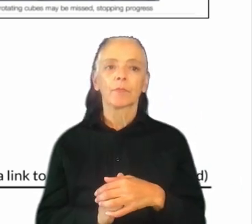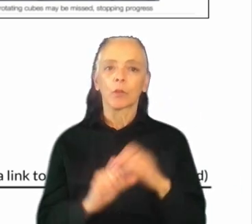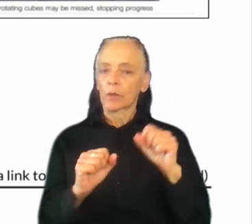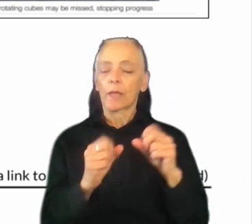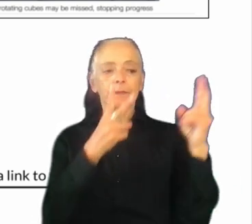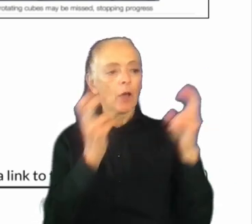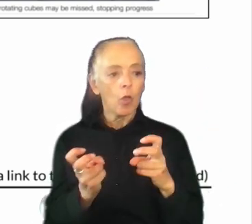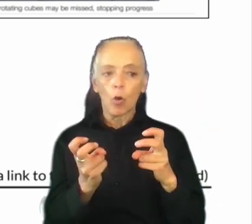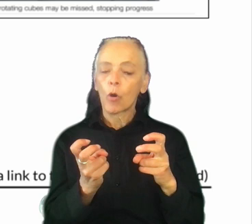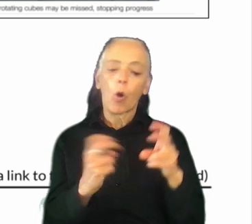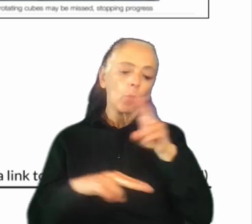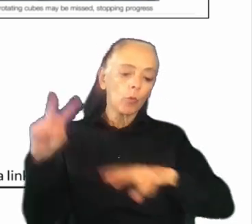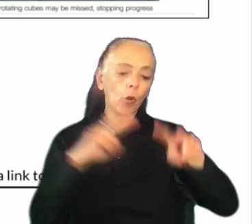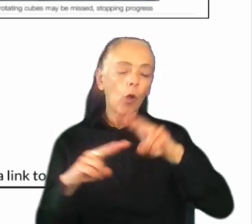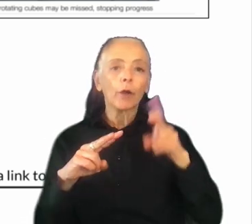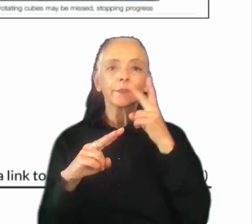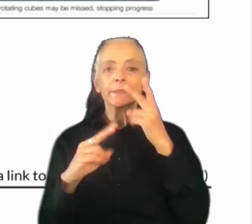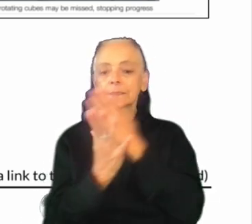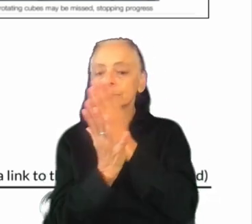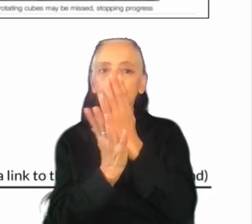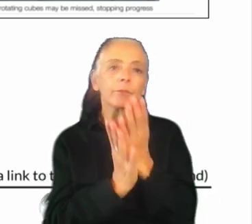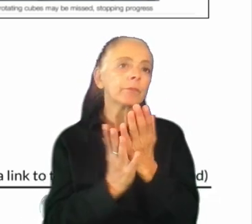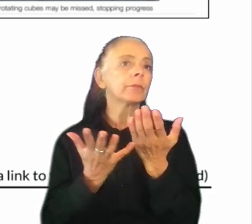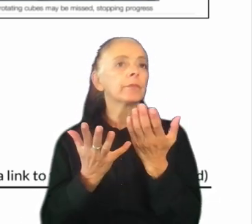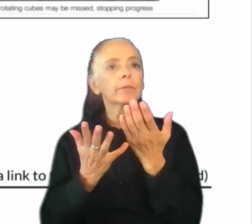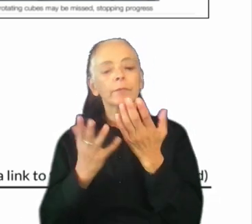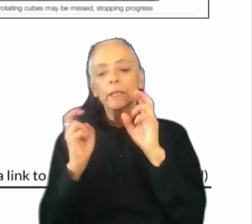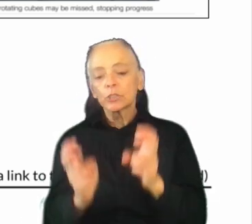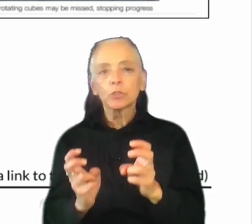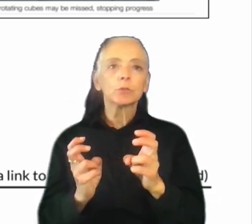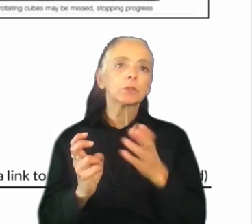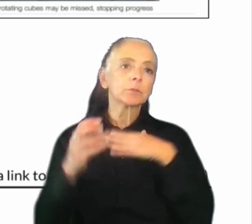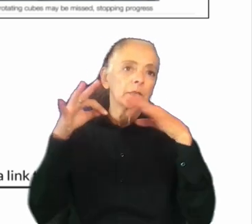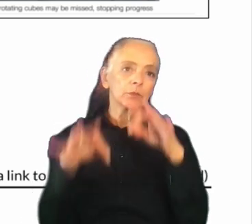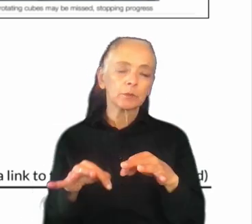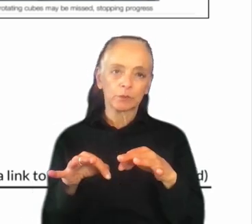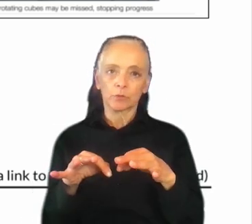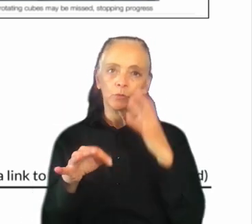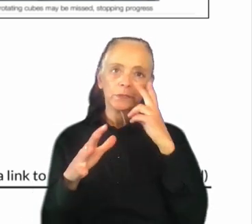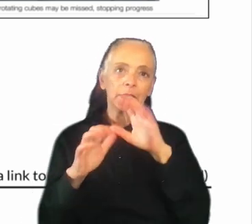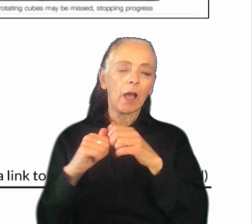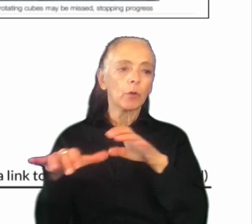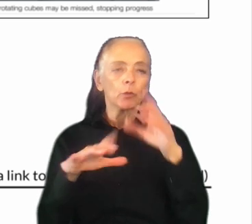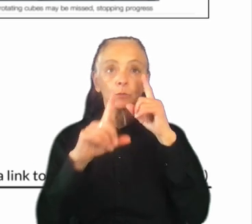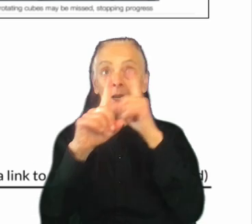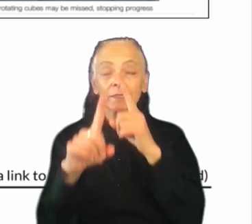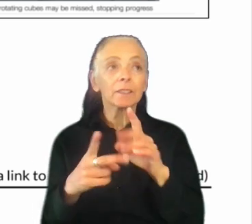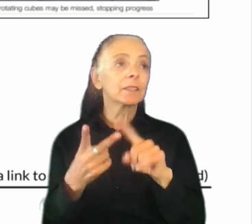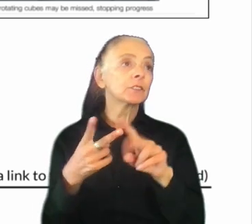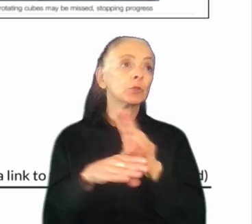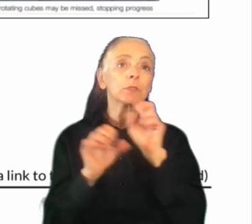download it have a look at the section to look at the issues and how i've described them and you'll see how we go through what are the objectives what are